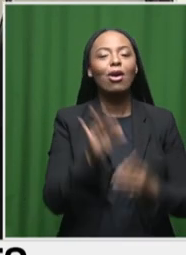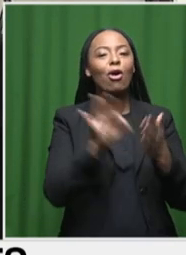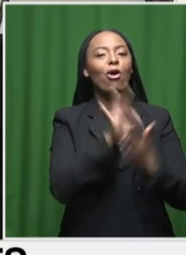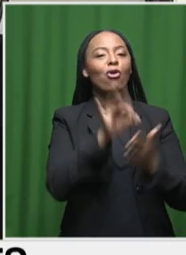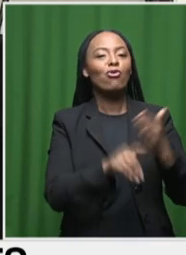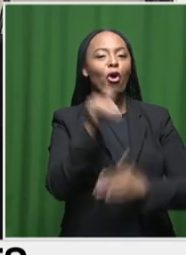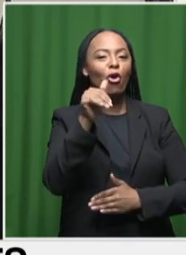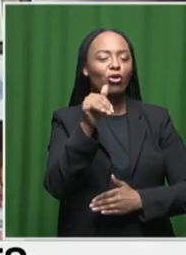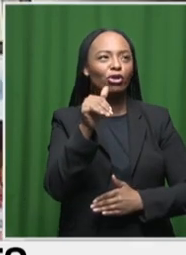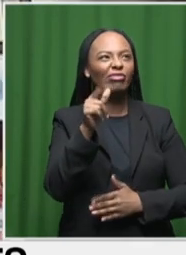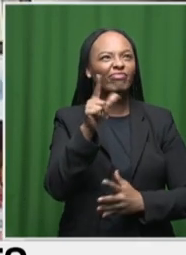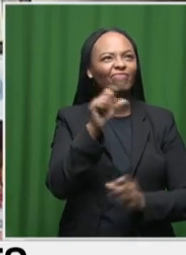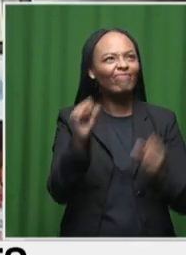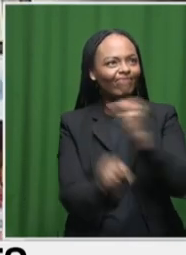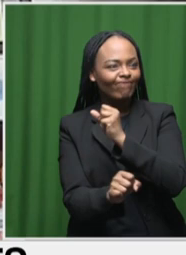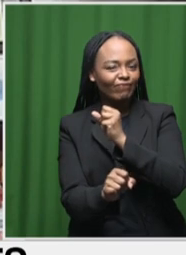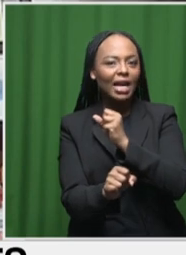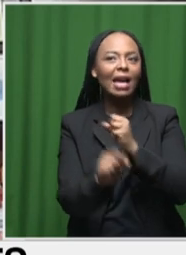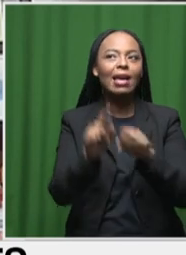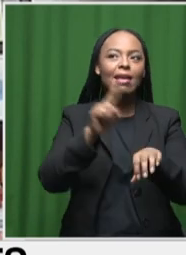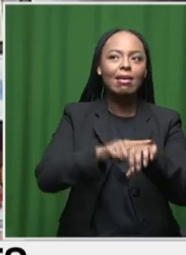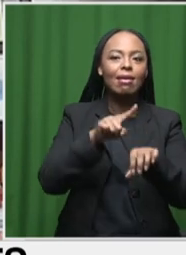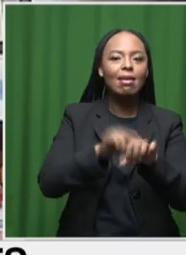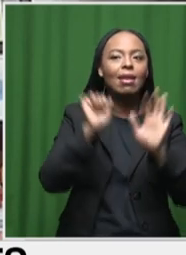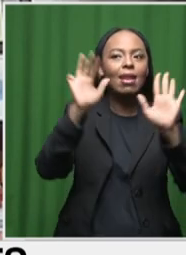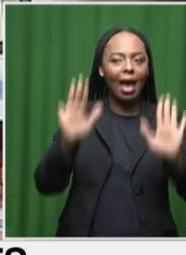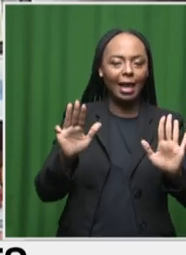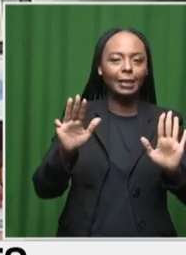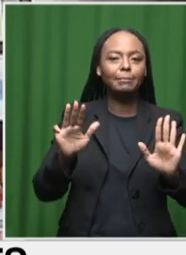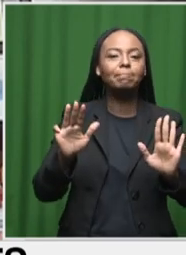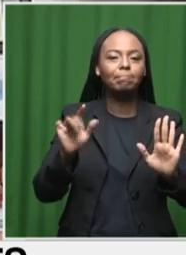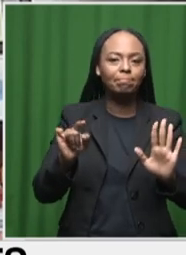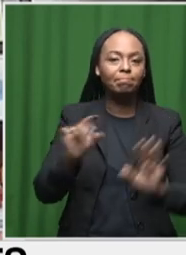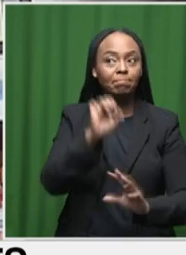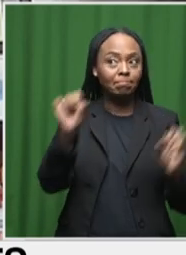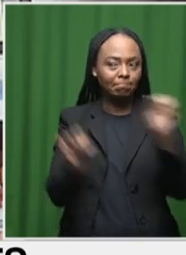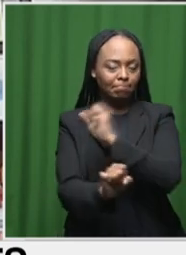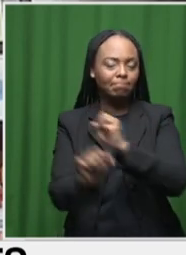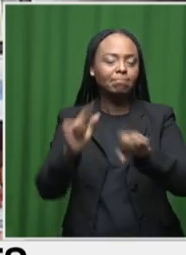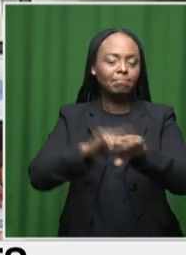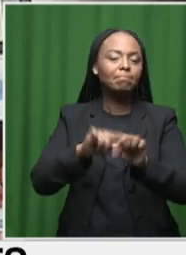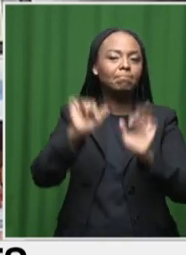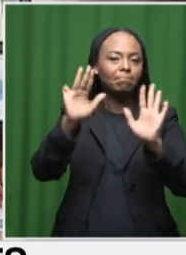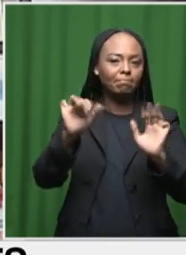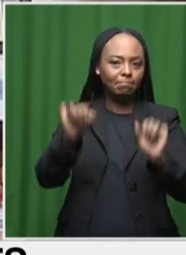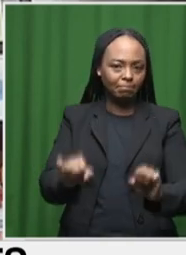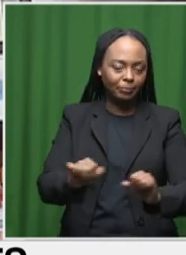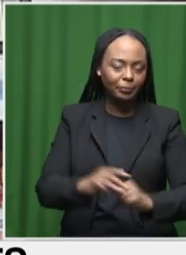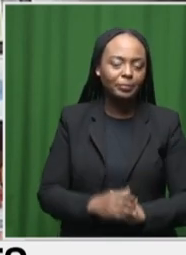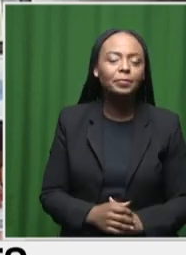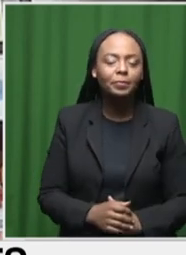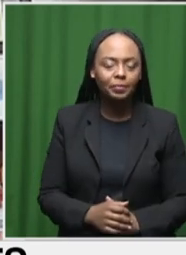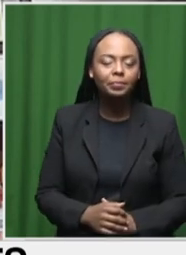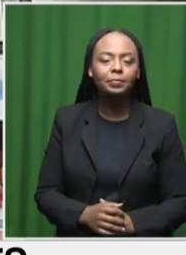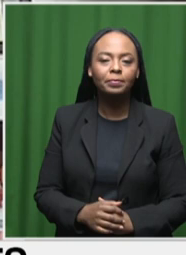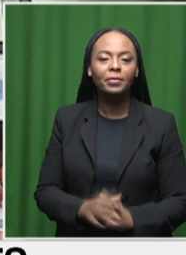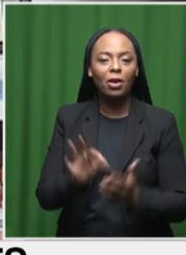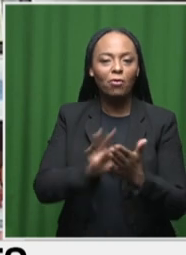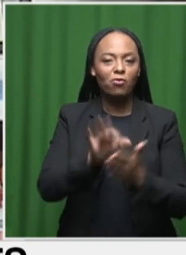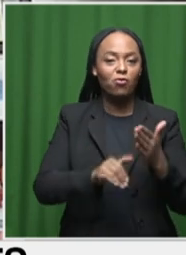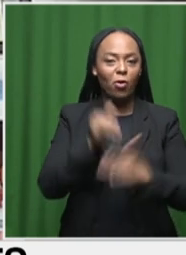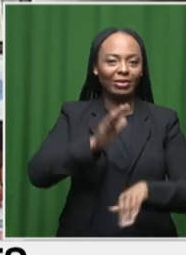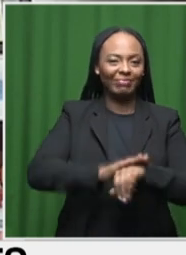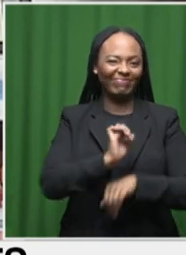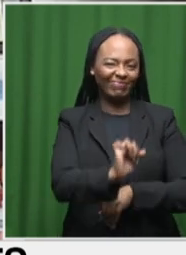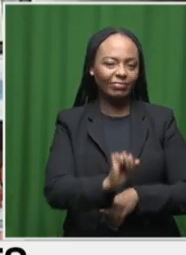be completed at 9 a.m. That's when we'll cut the voting period out or cut it off. And we